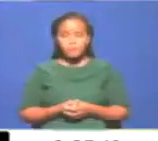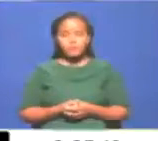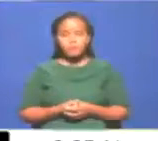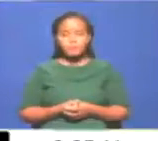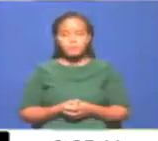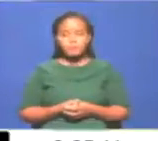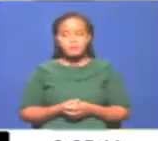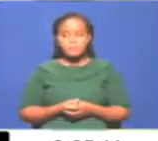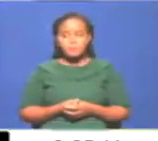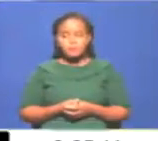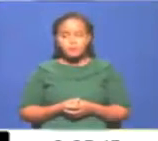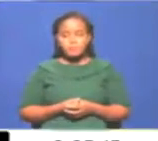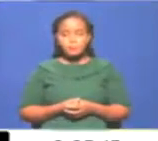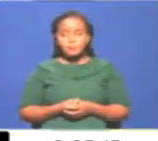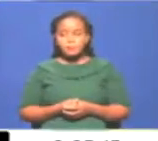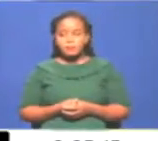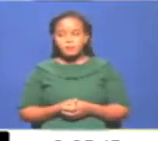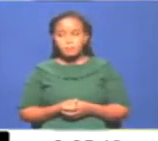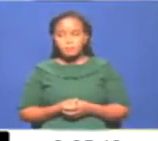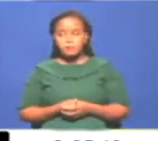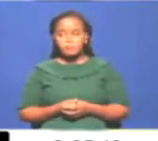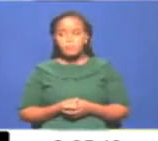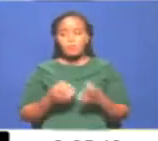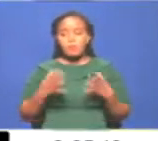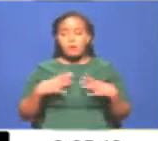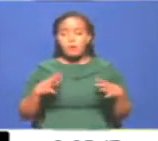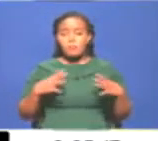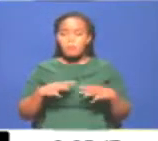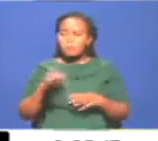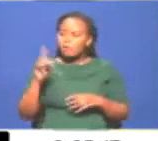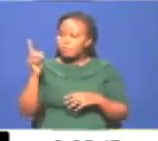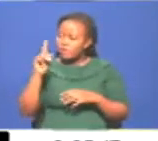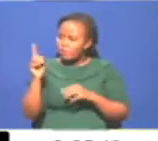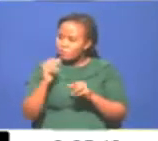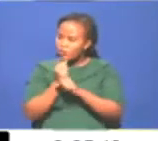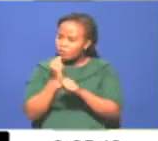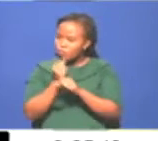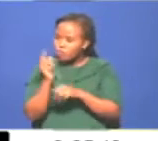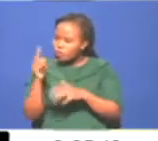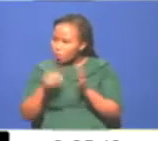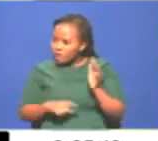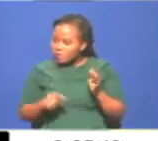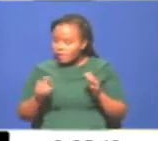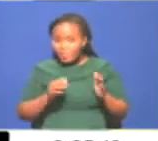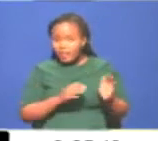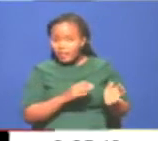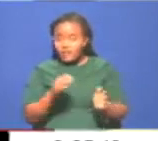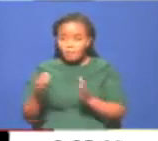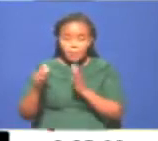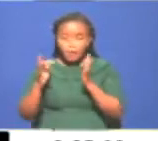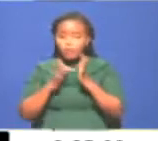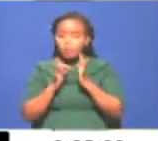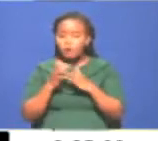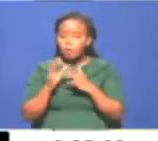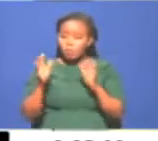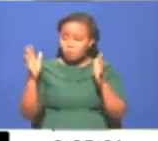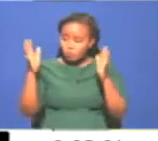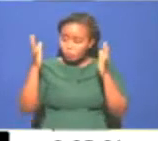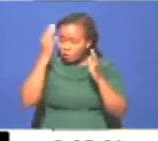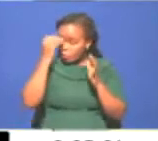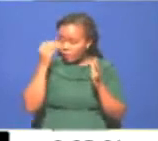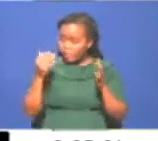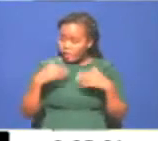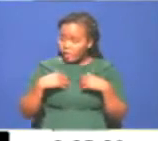what residents of Nairobi are doing as an alternative to Christmas plans. The ongoing renovation at the historic Uhuru